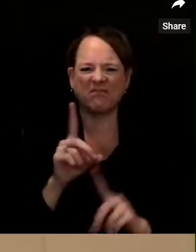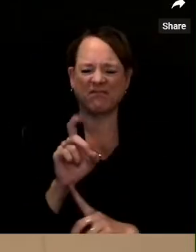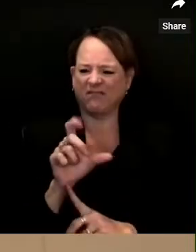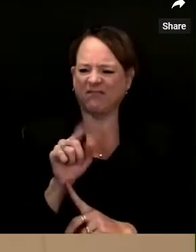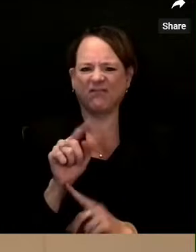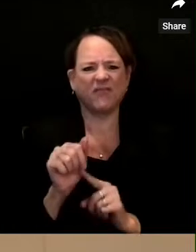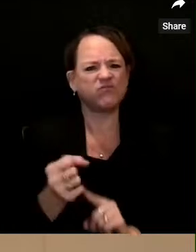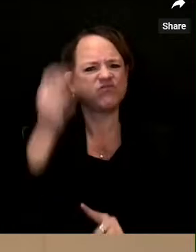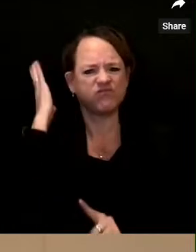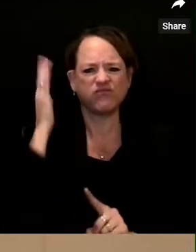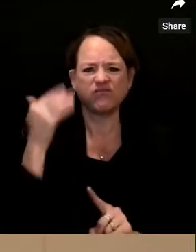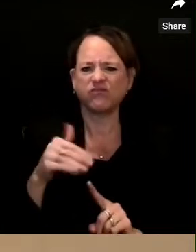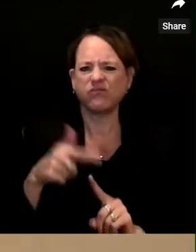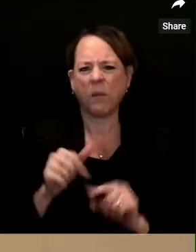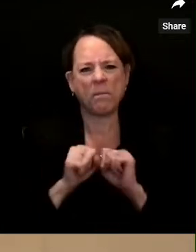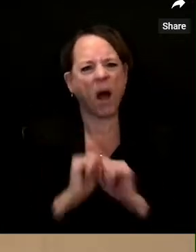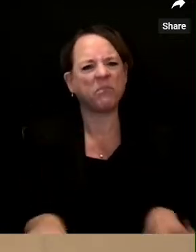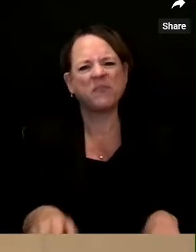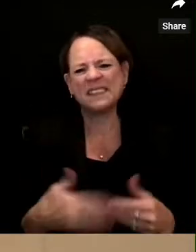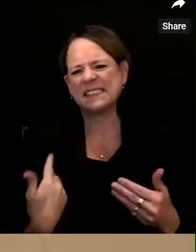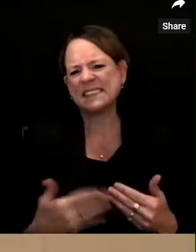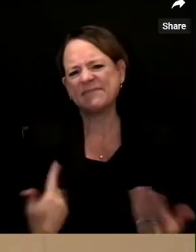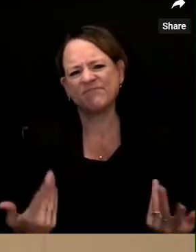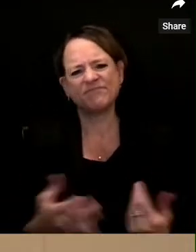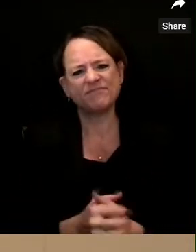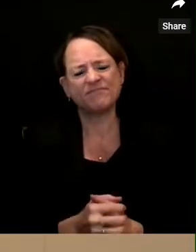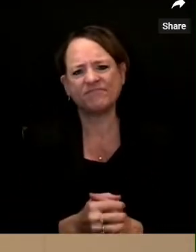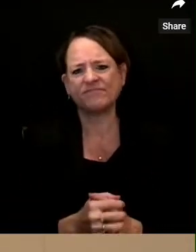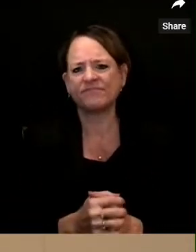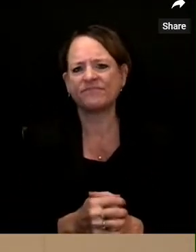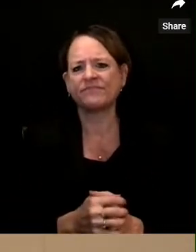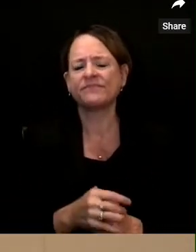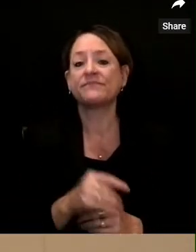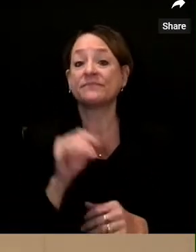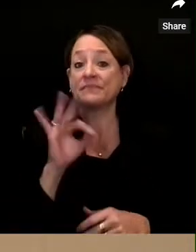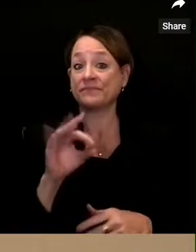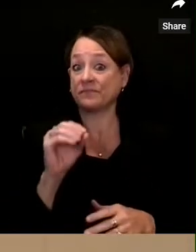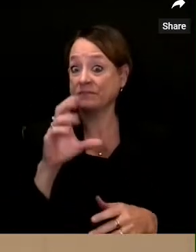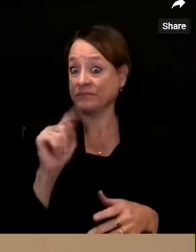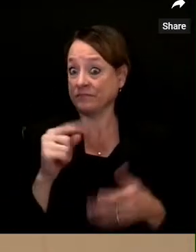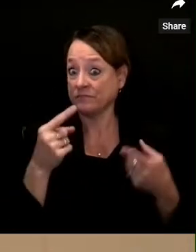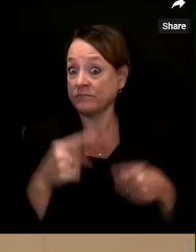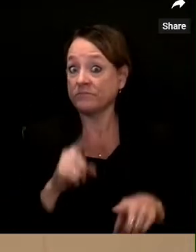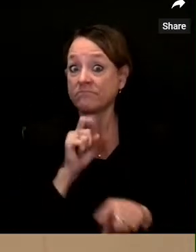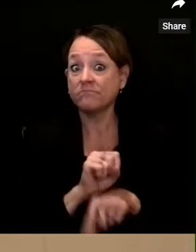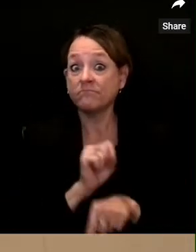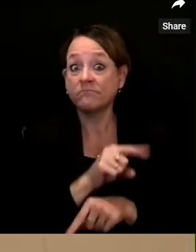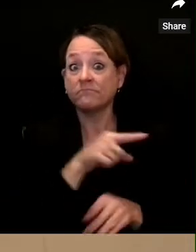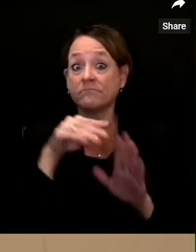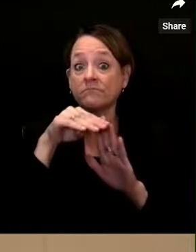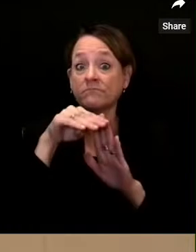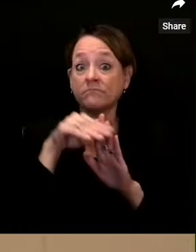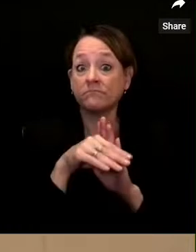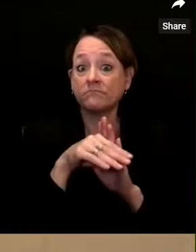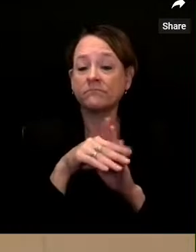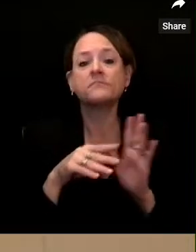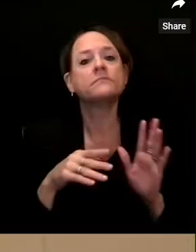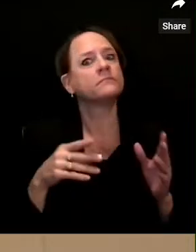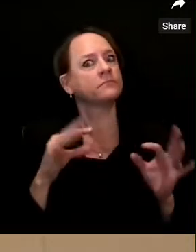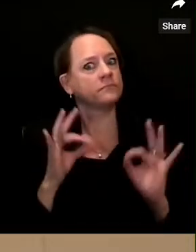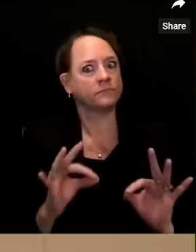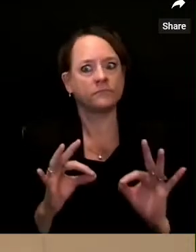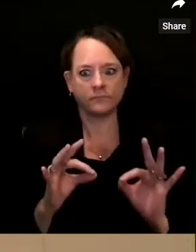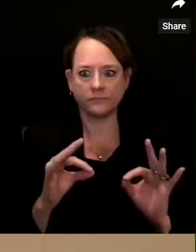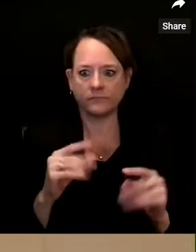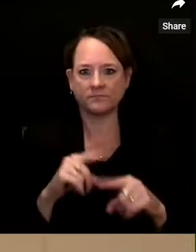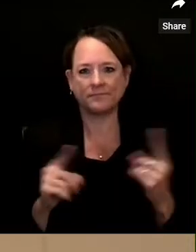be wonderful. It's not a foregone conclusion. All models are guesses, and our message to our